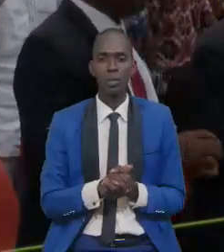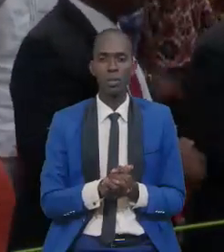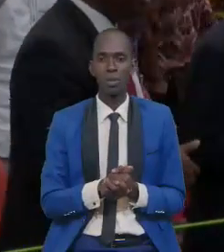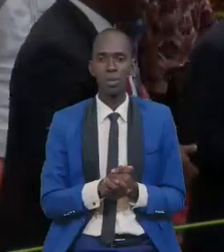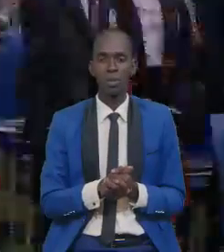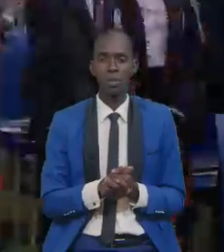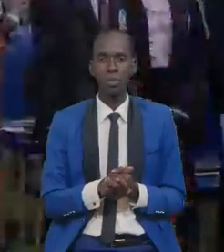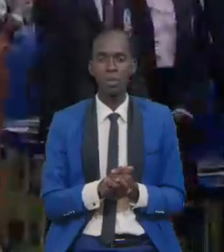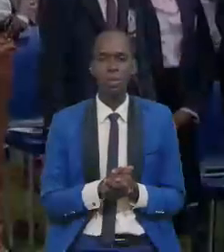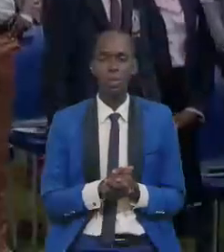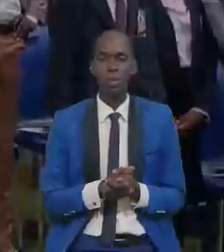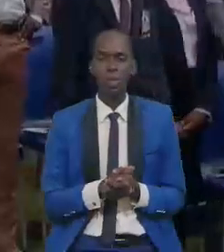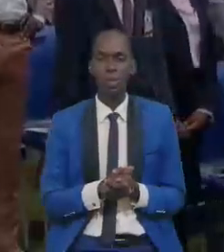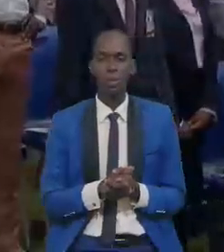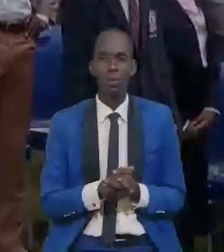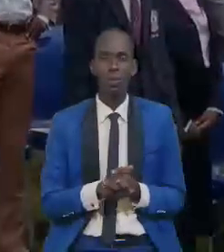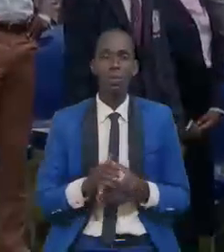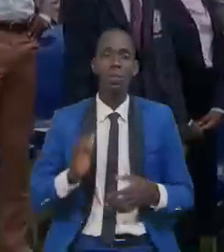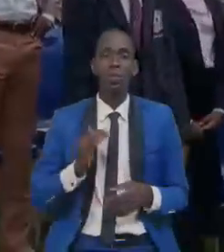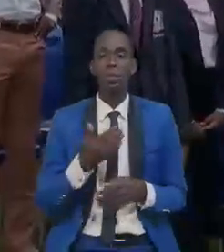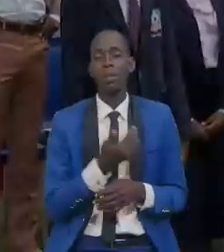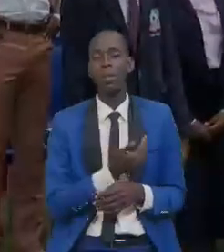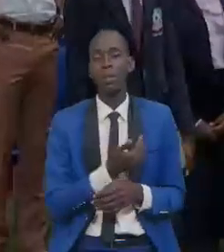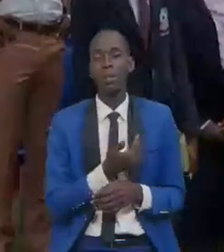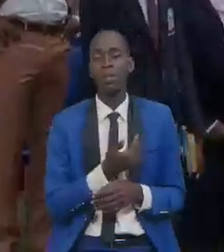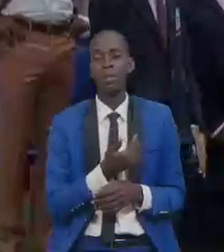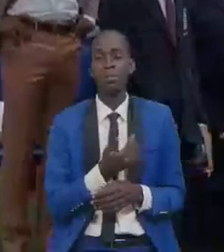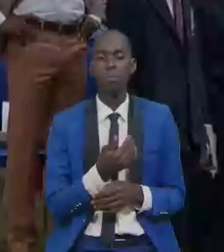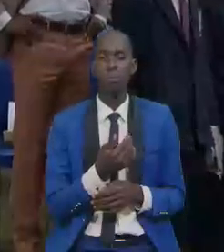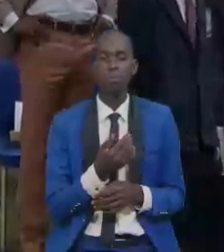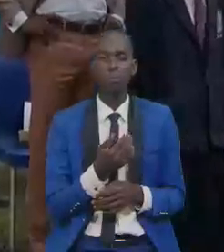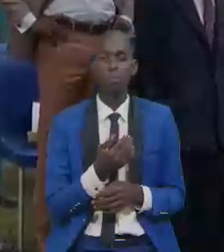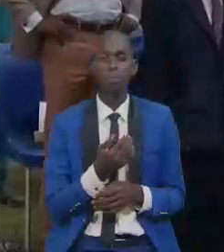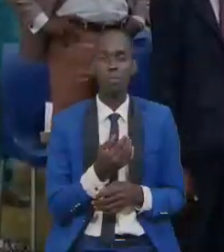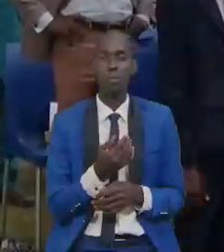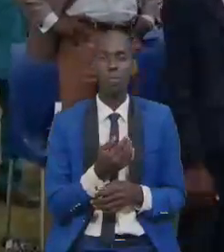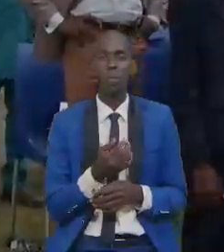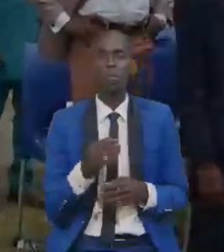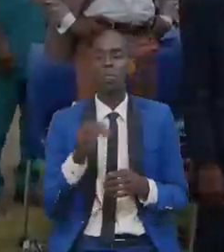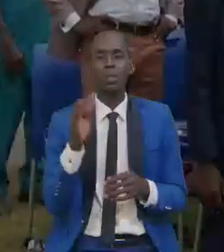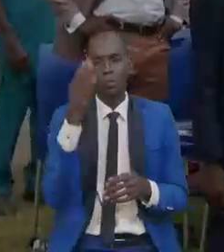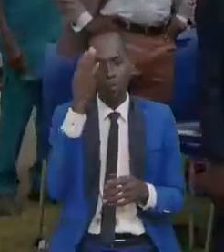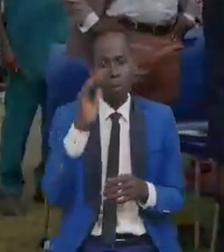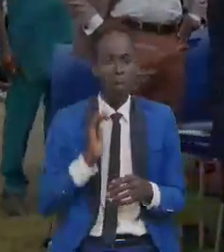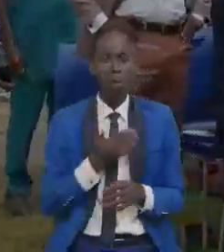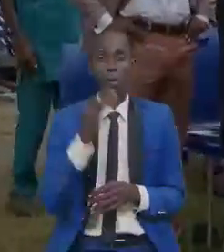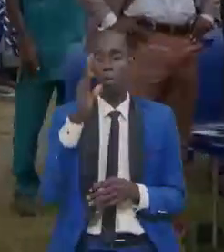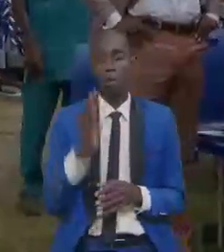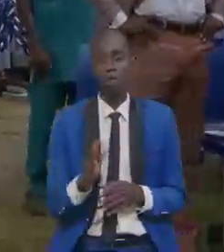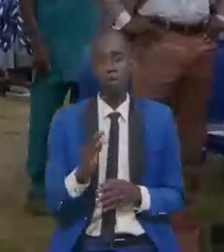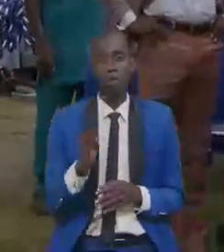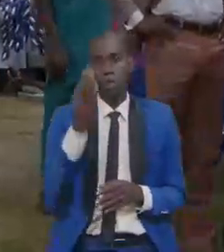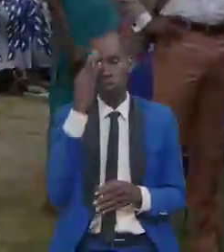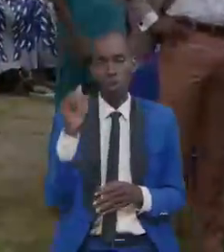And pastor there, if you know anyone among the people who are working with you, under